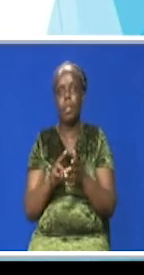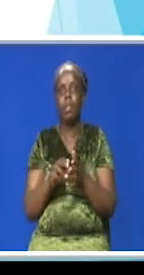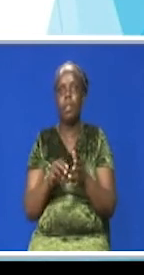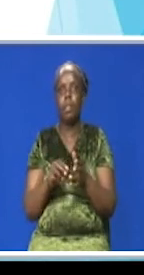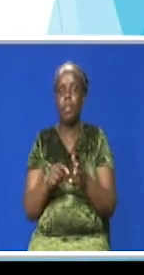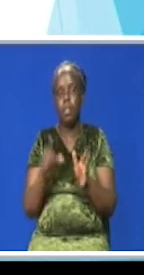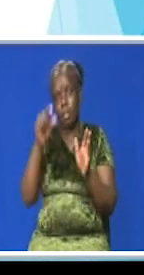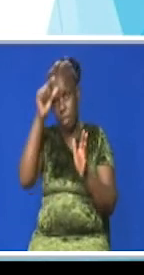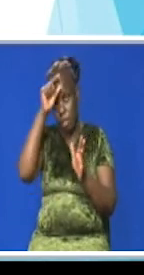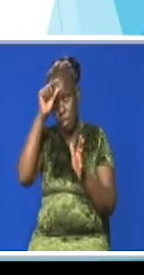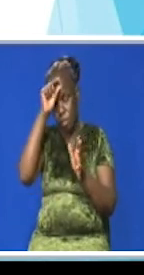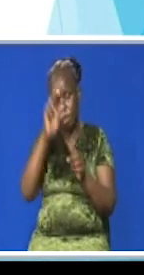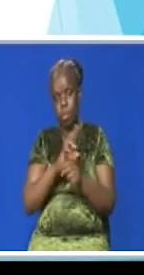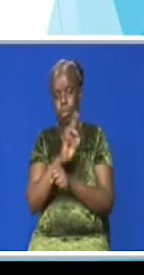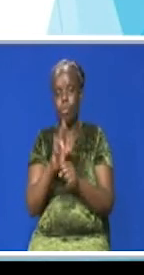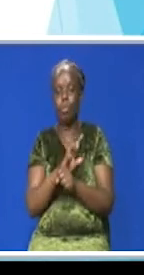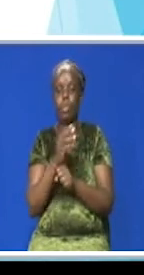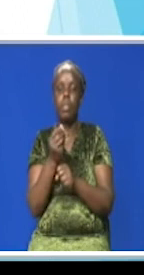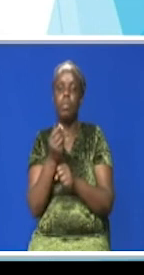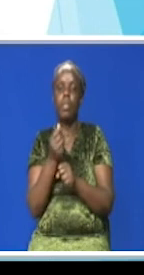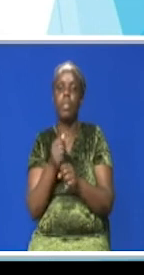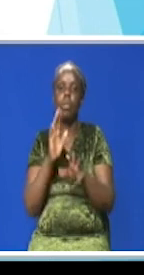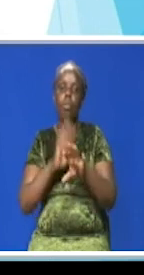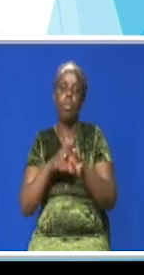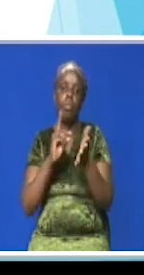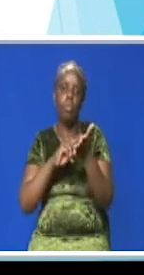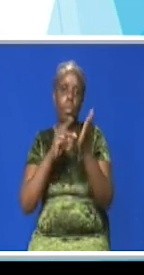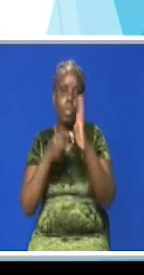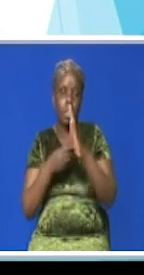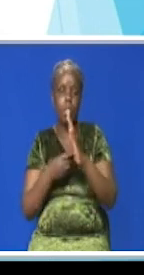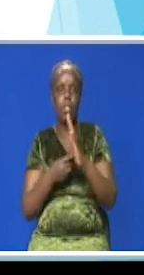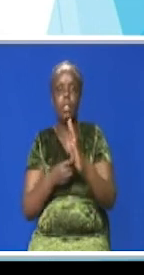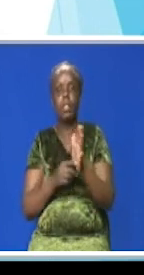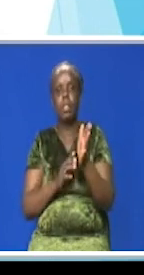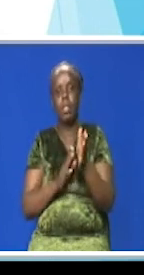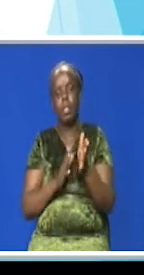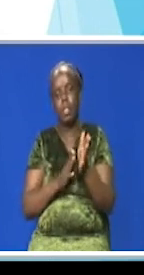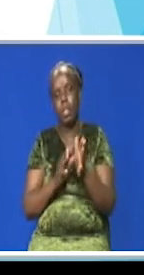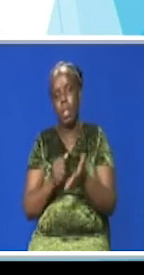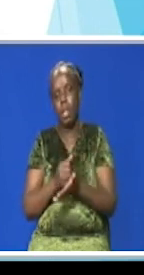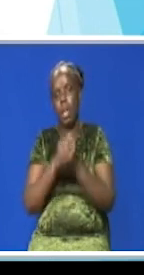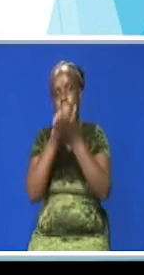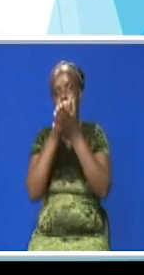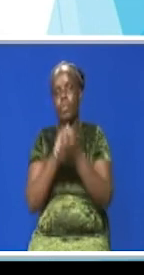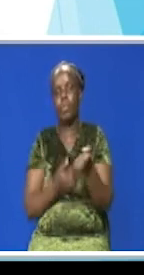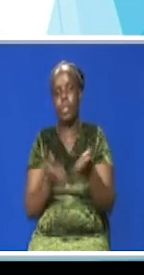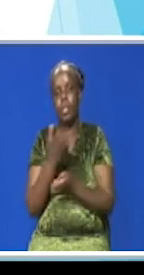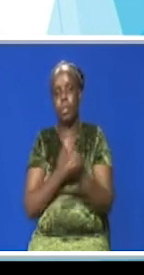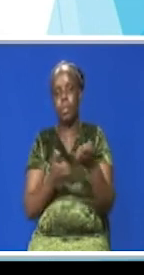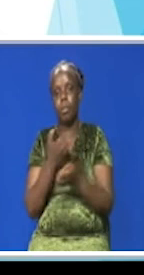is government spending on projects that facilitate economic